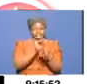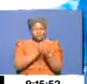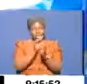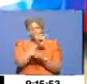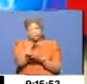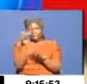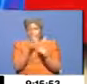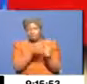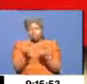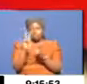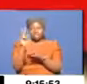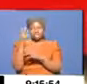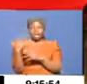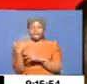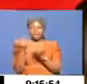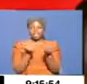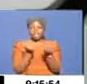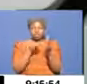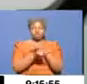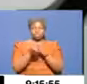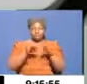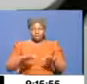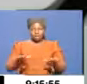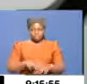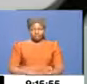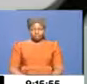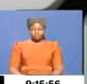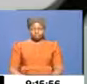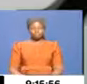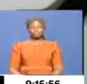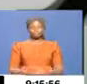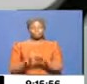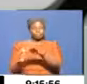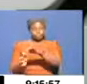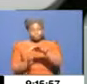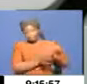market. A family in Kasar-